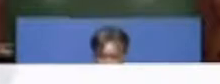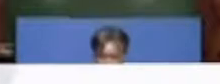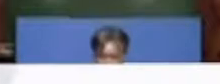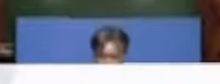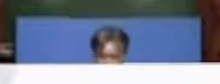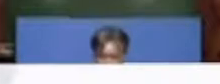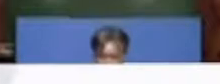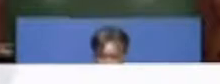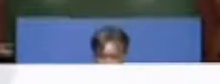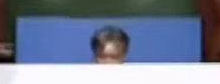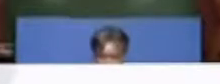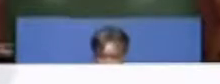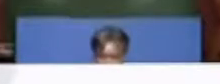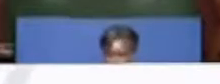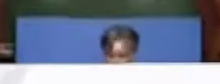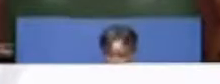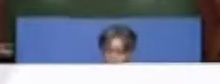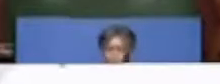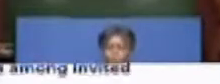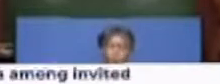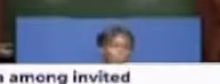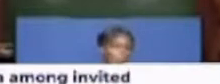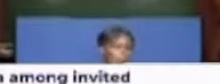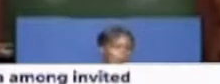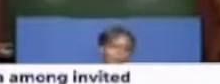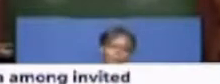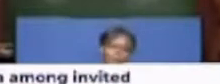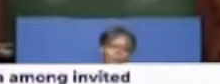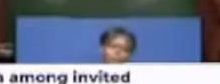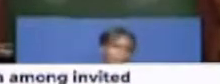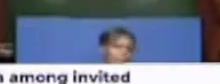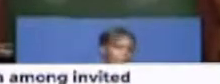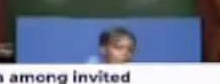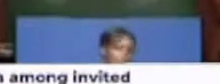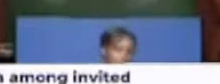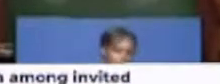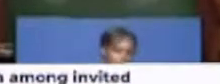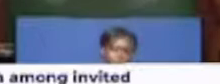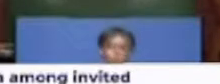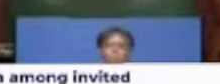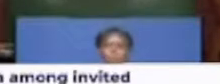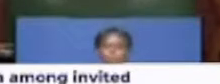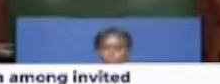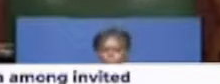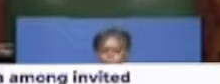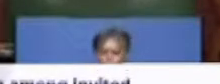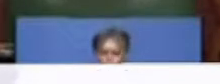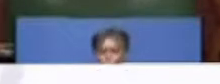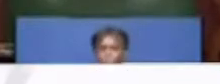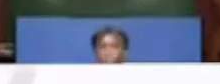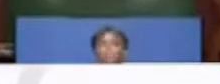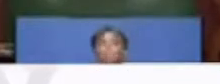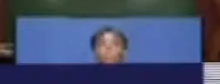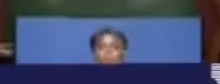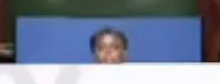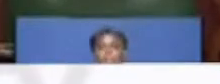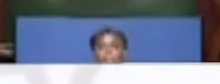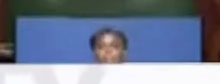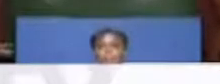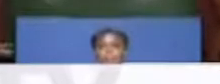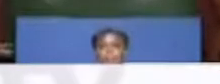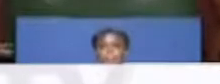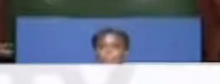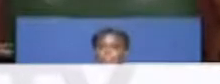to this House that we have done a lot to liberate our people from want. But I also want to